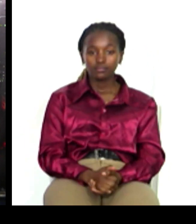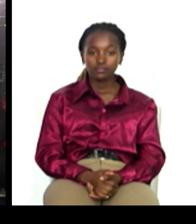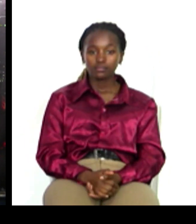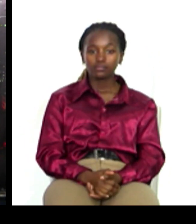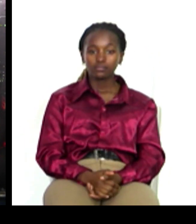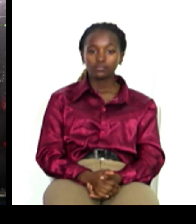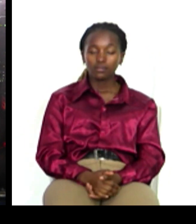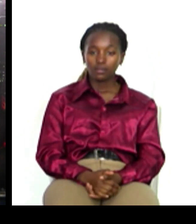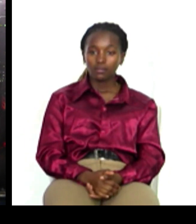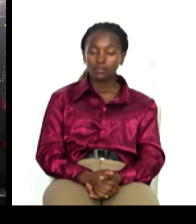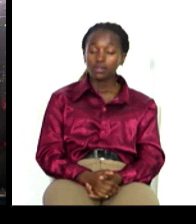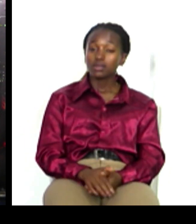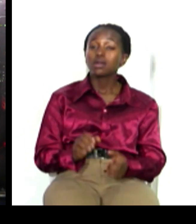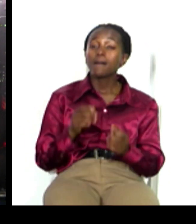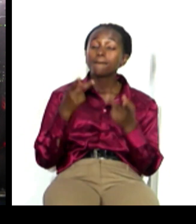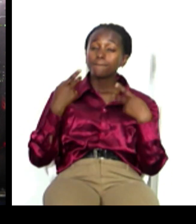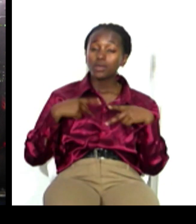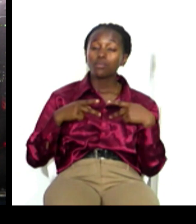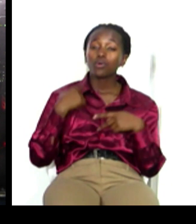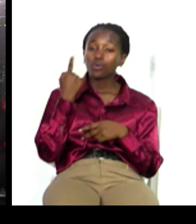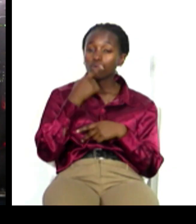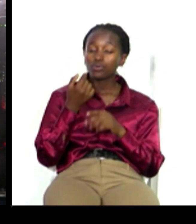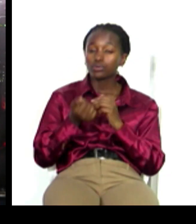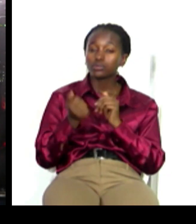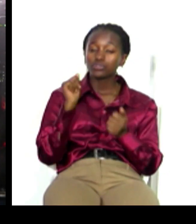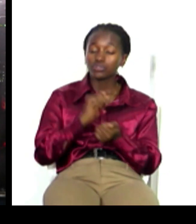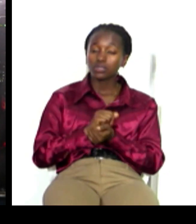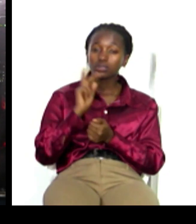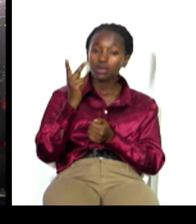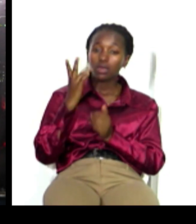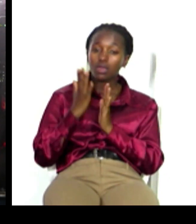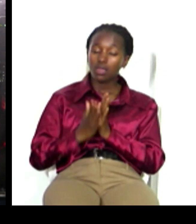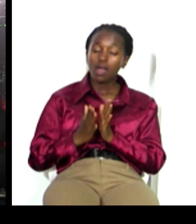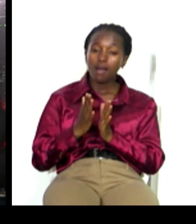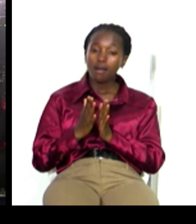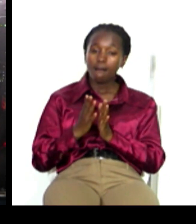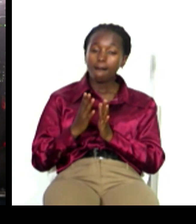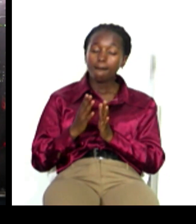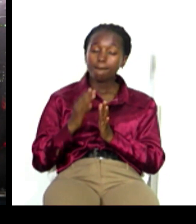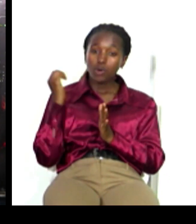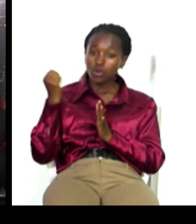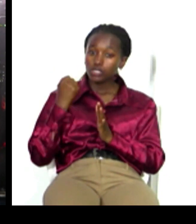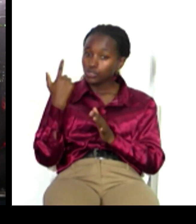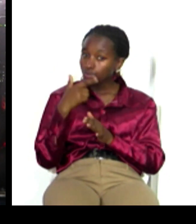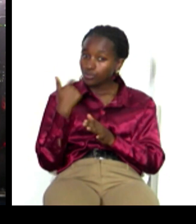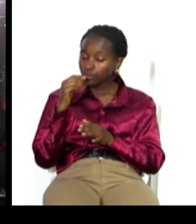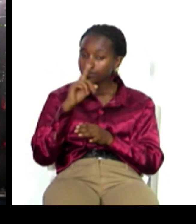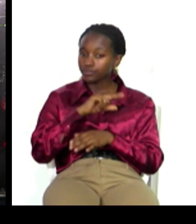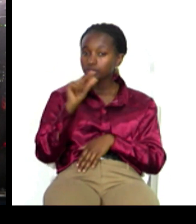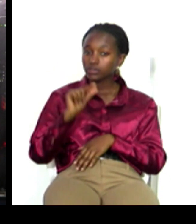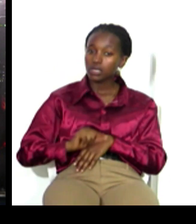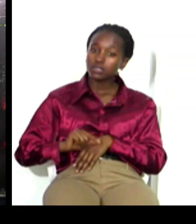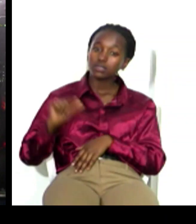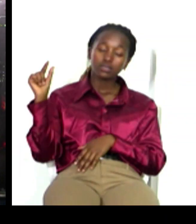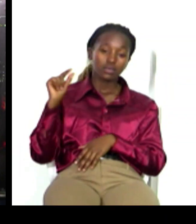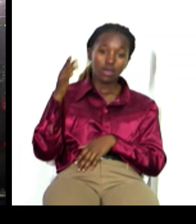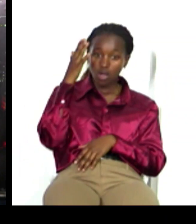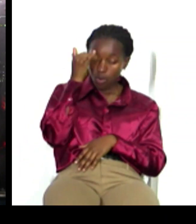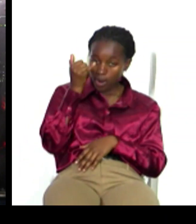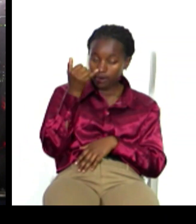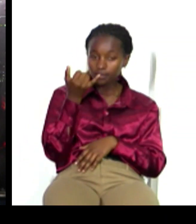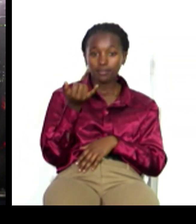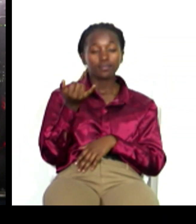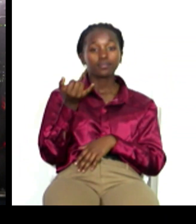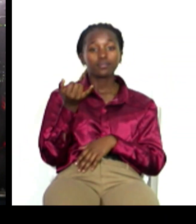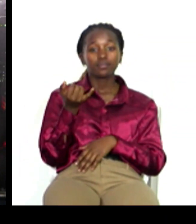the people that can change this Kenyan politics are the Gen Zs. Okay. Because there are so many. Do you know right now, Gen